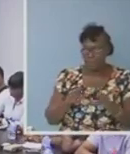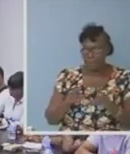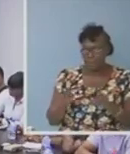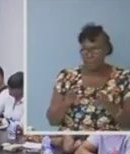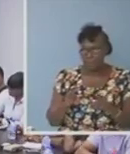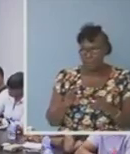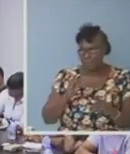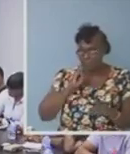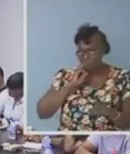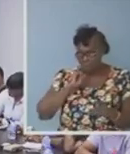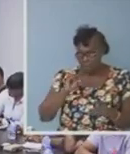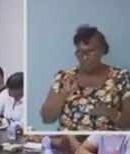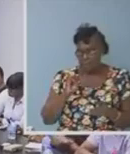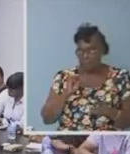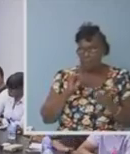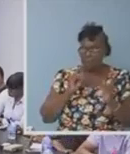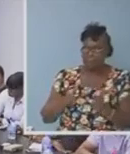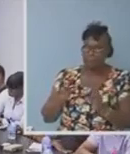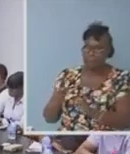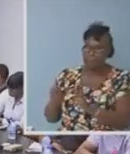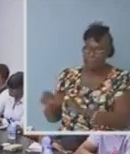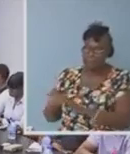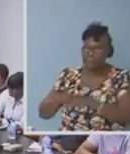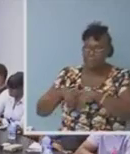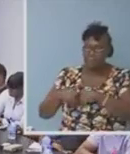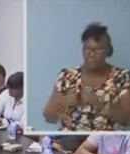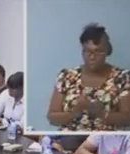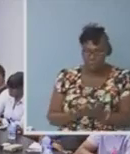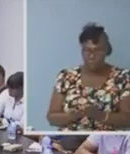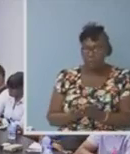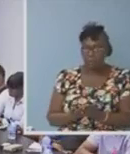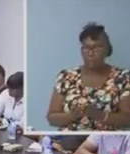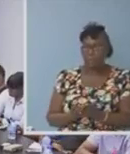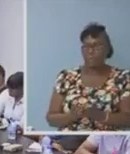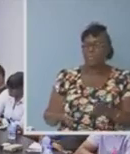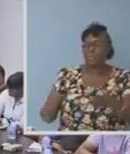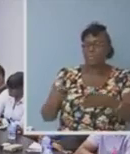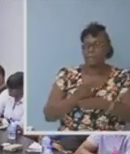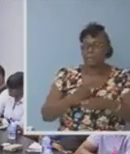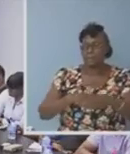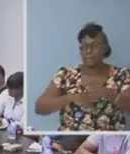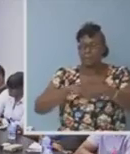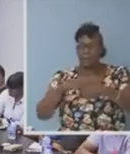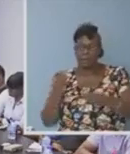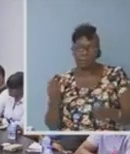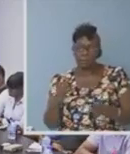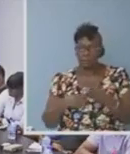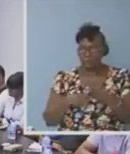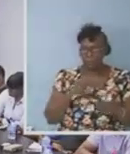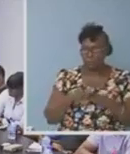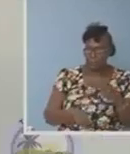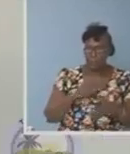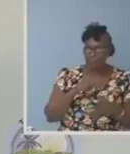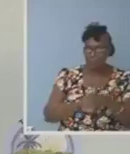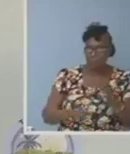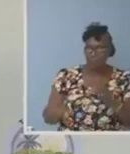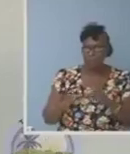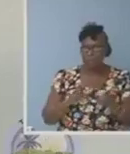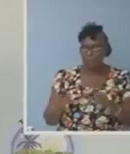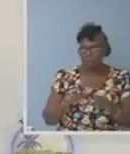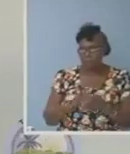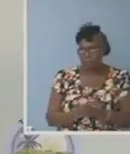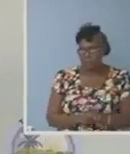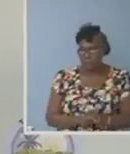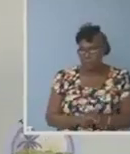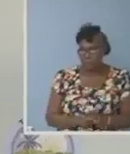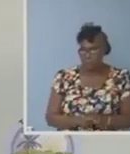is strategized as to how are we going to get out of this crisis and what do we do. You would have heard the